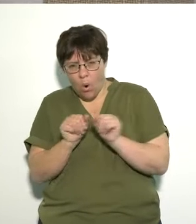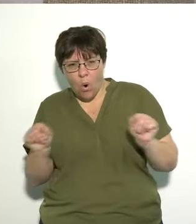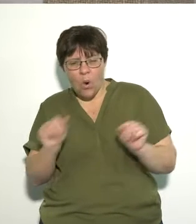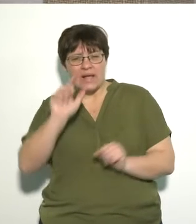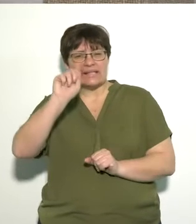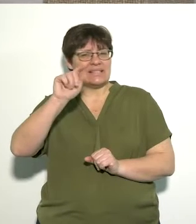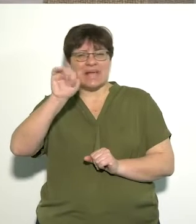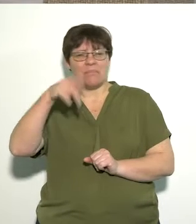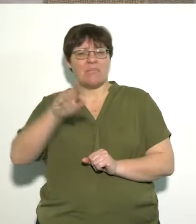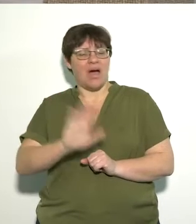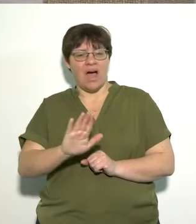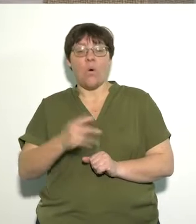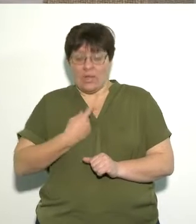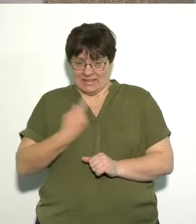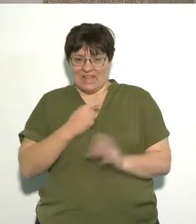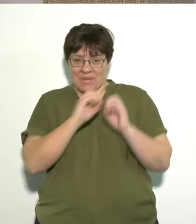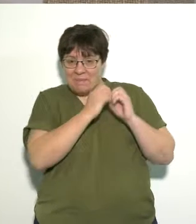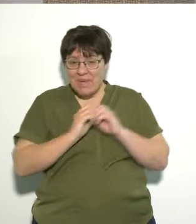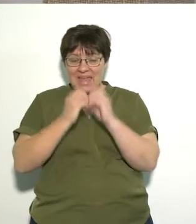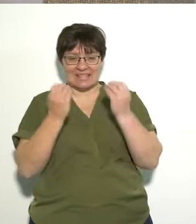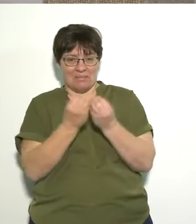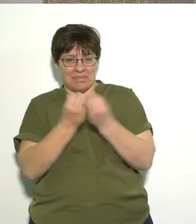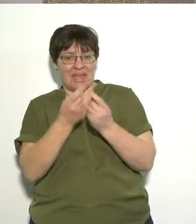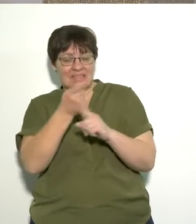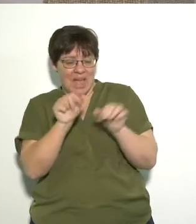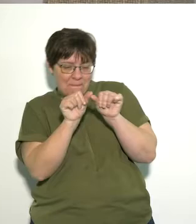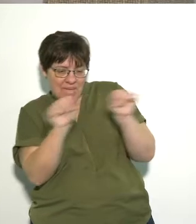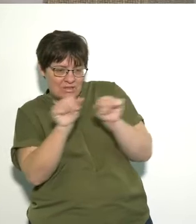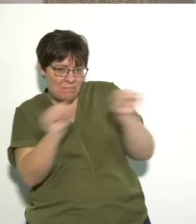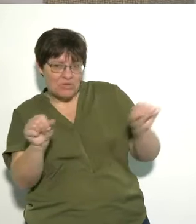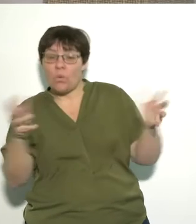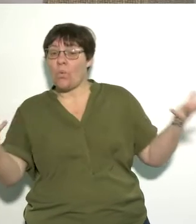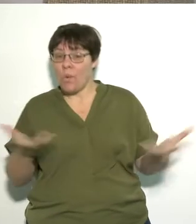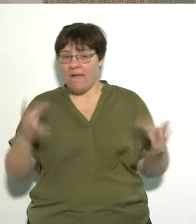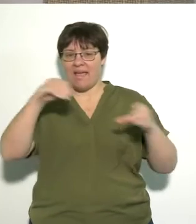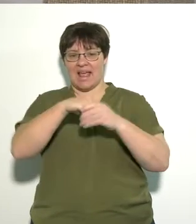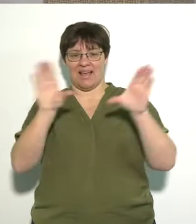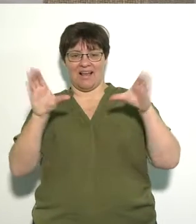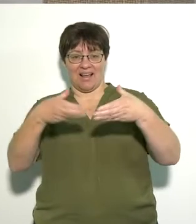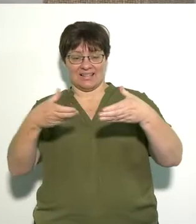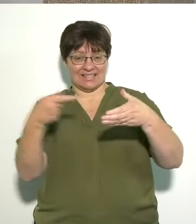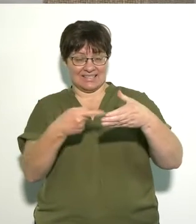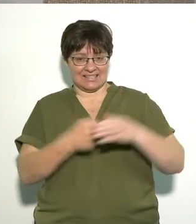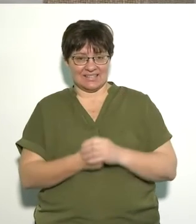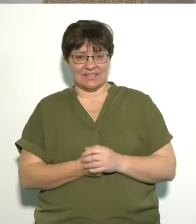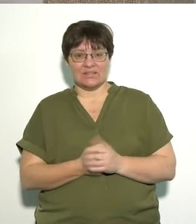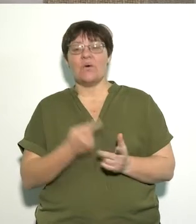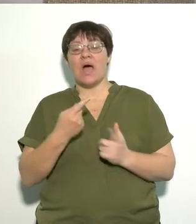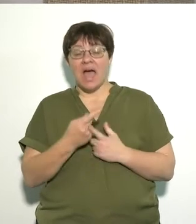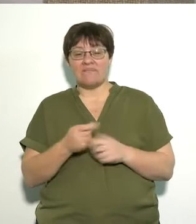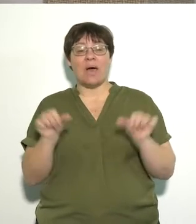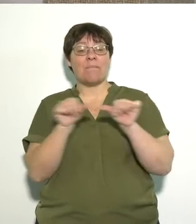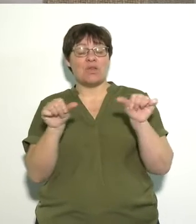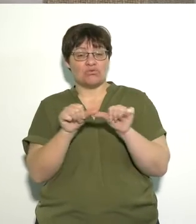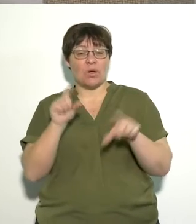going to make something fun and exciting to help children measure in the classroom. Today we are going to make a measuring worm,